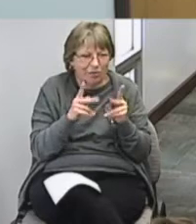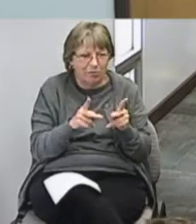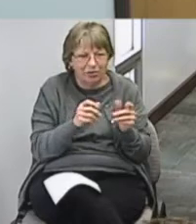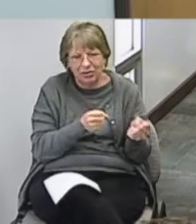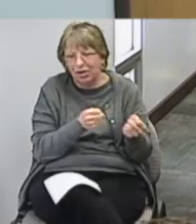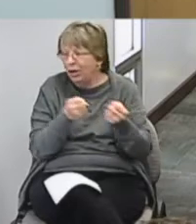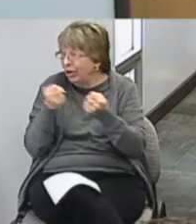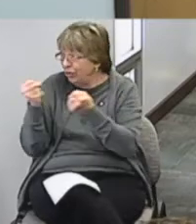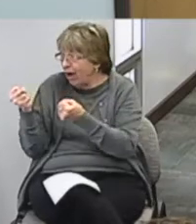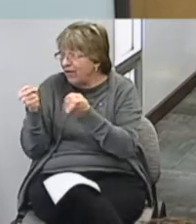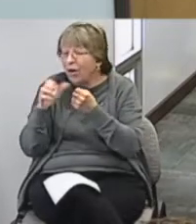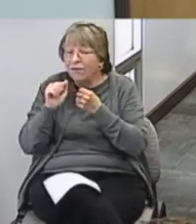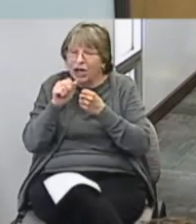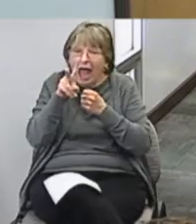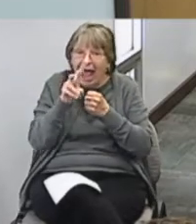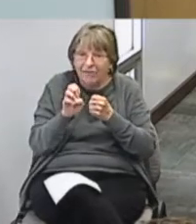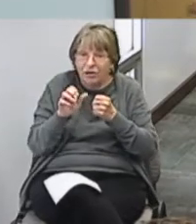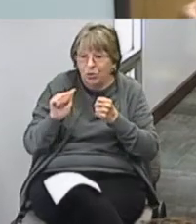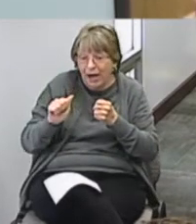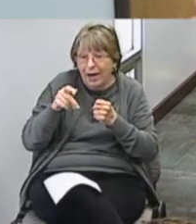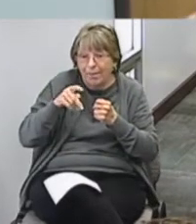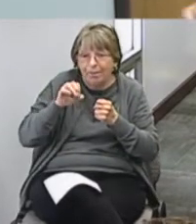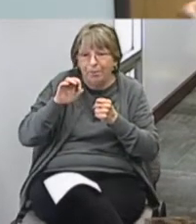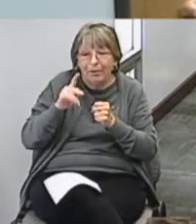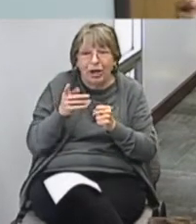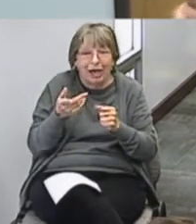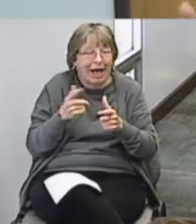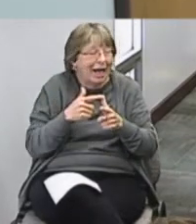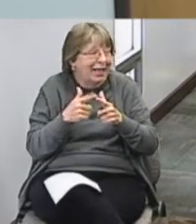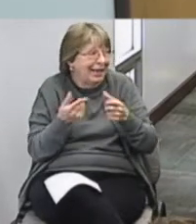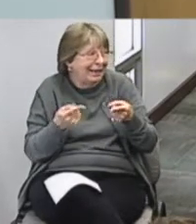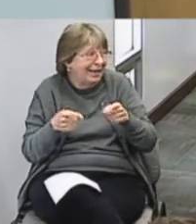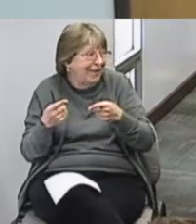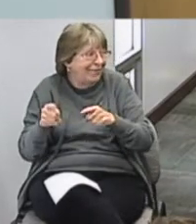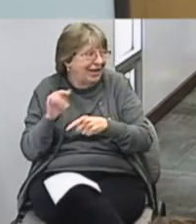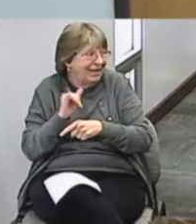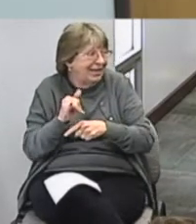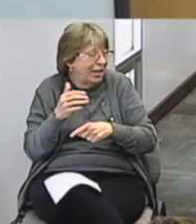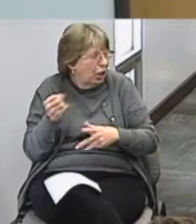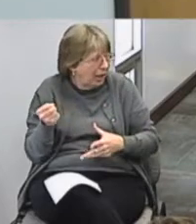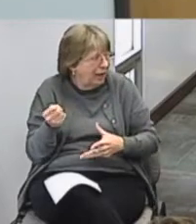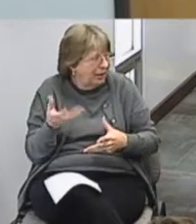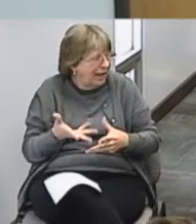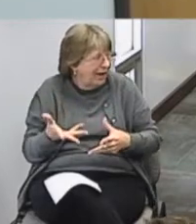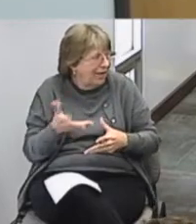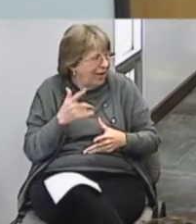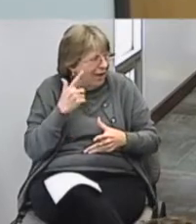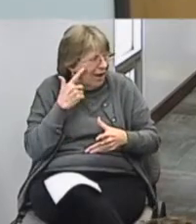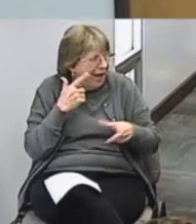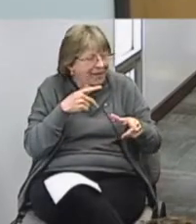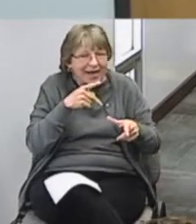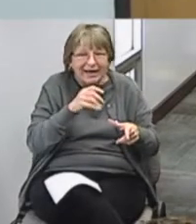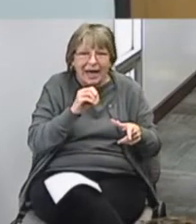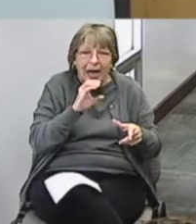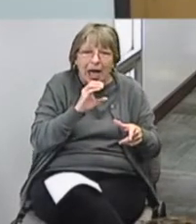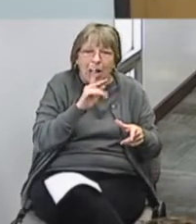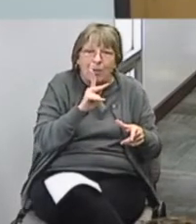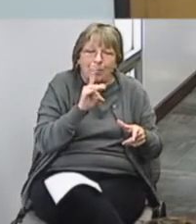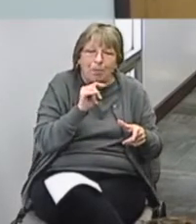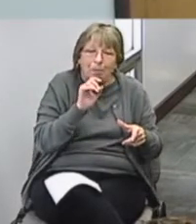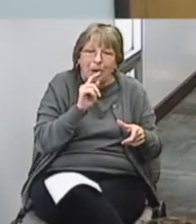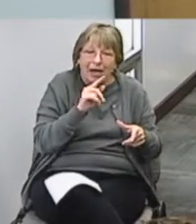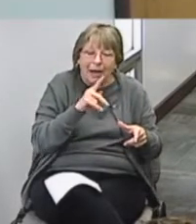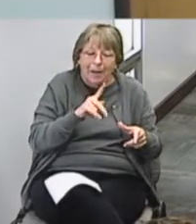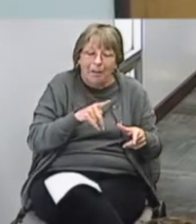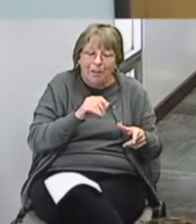Park. And then the events that are held there periodically, So I think actually that little pocket park's going to get more traffic. So I think